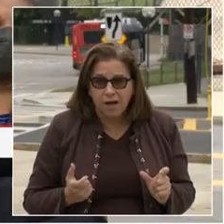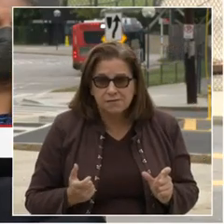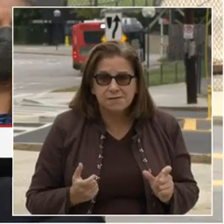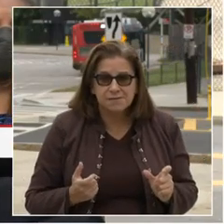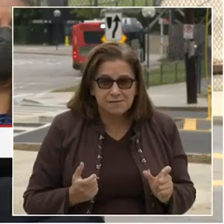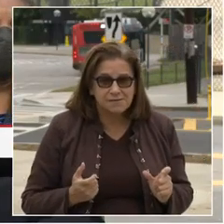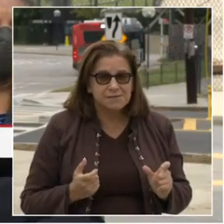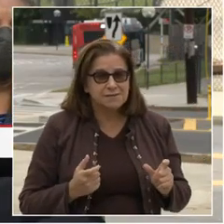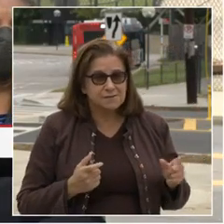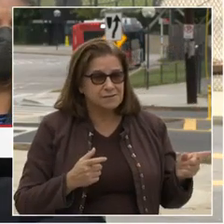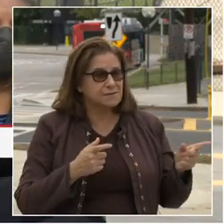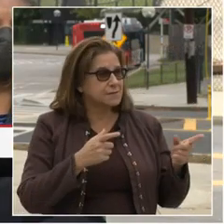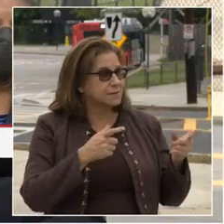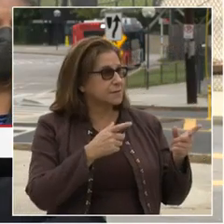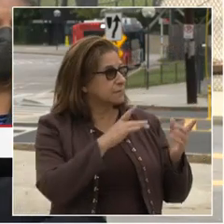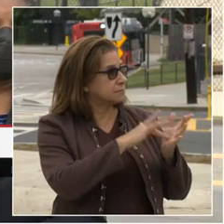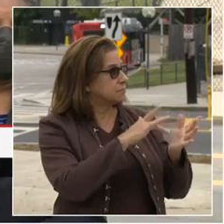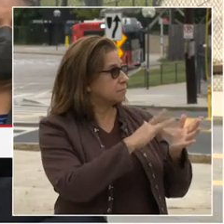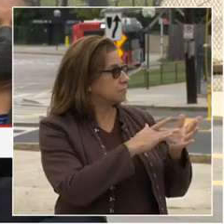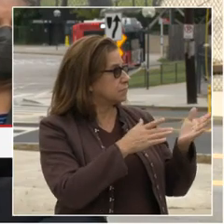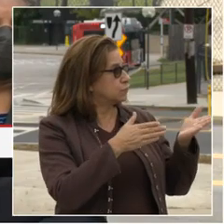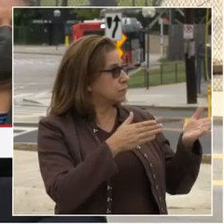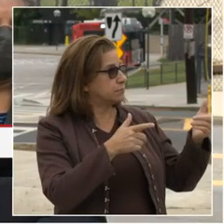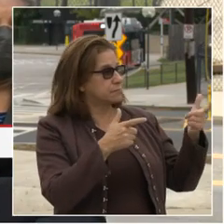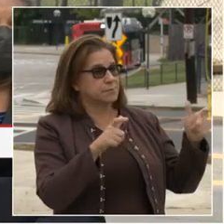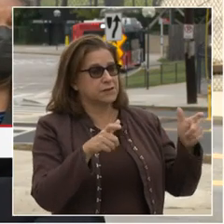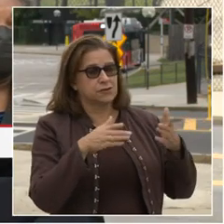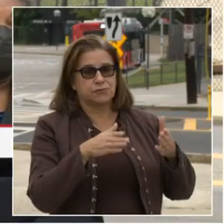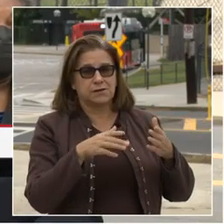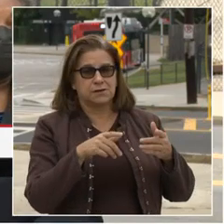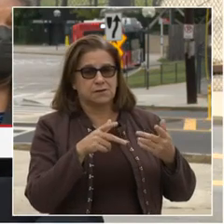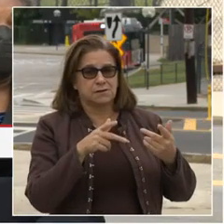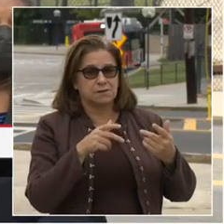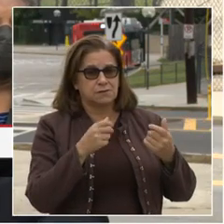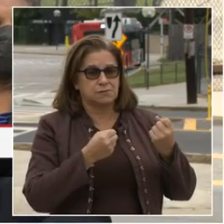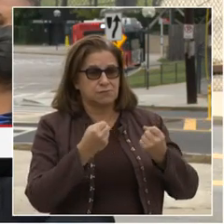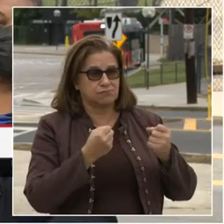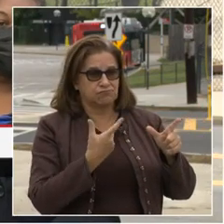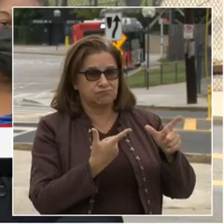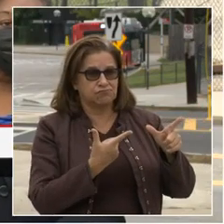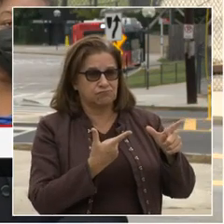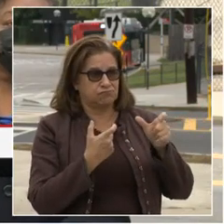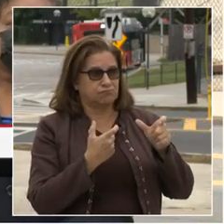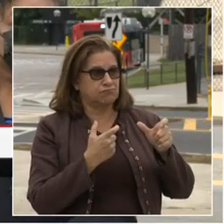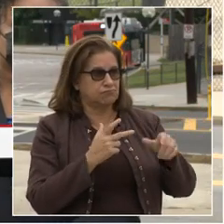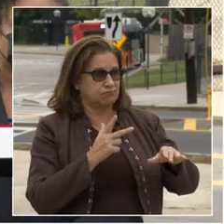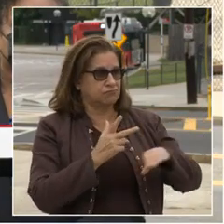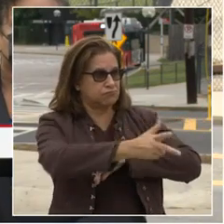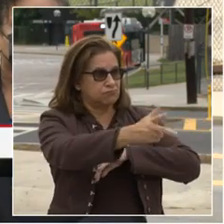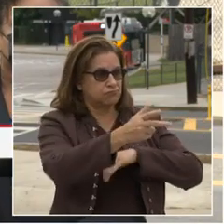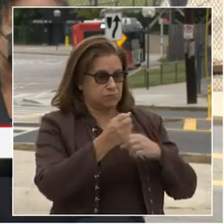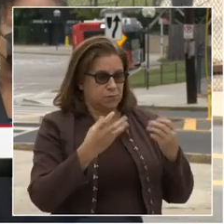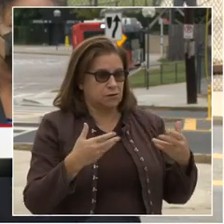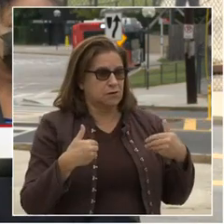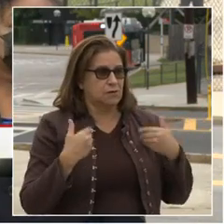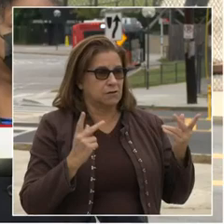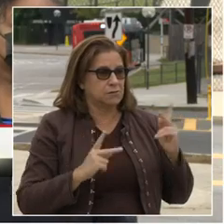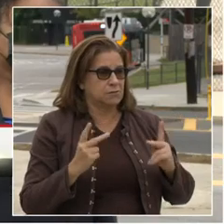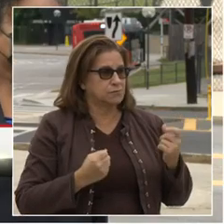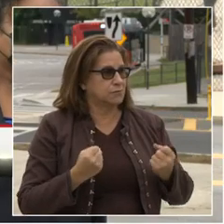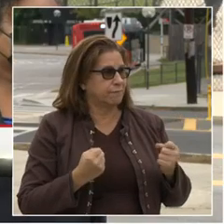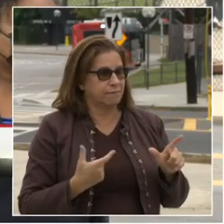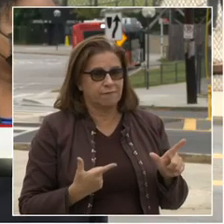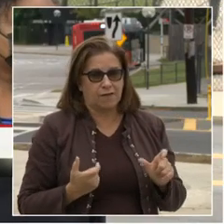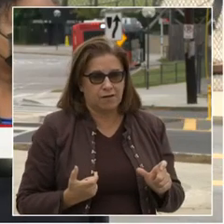and we think the community should be engaged on how to design it, and we get no. As a former commissioner, as a former president, I think